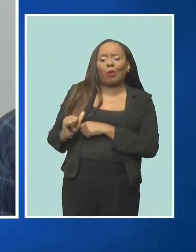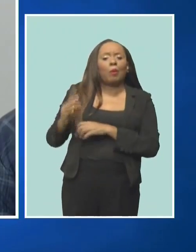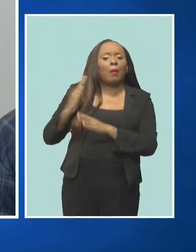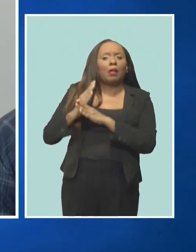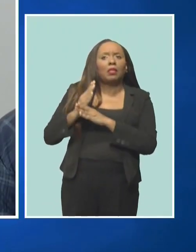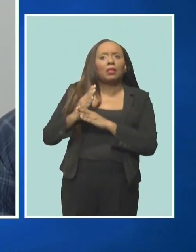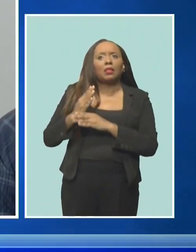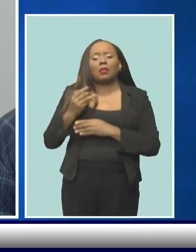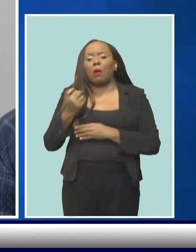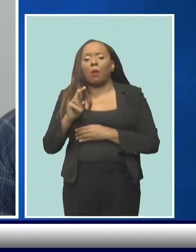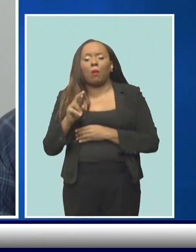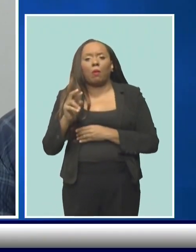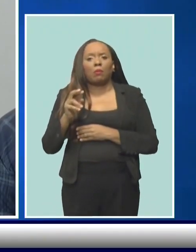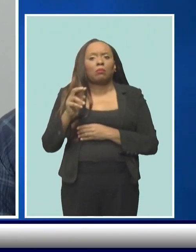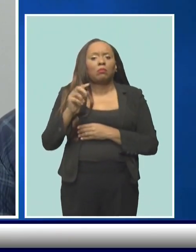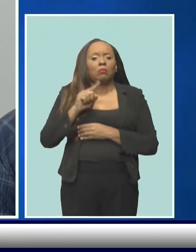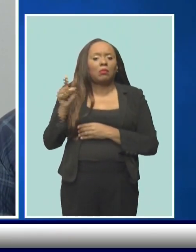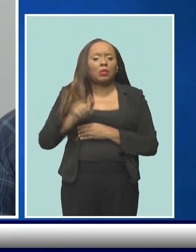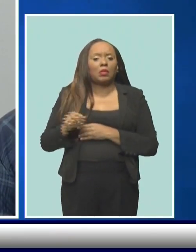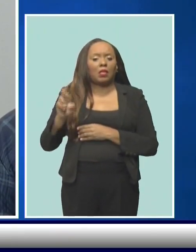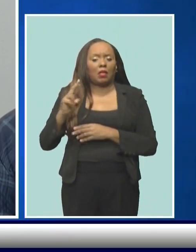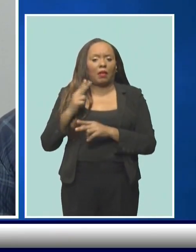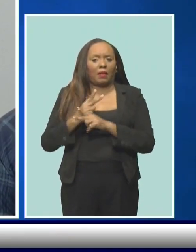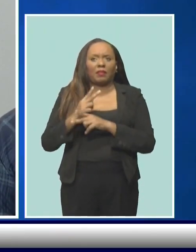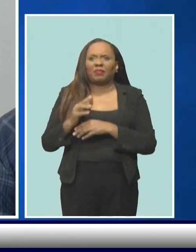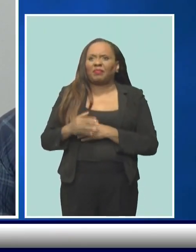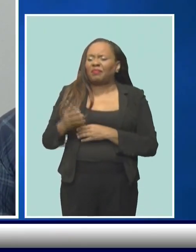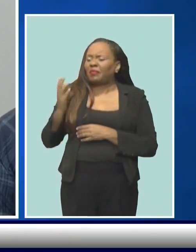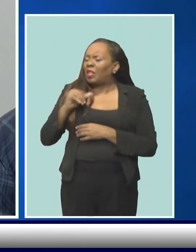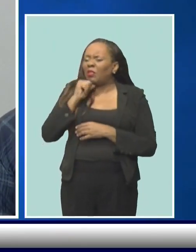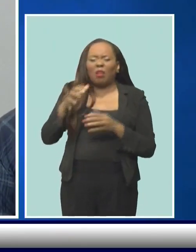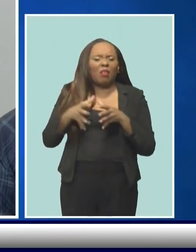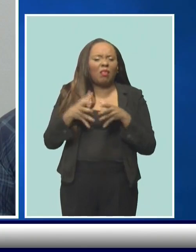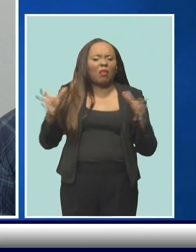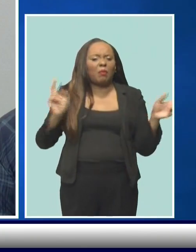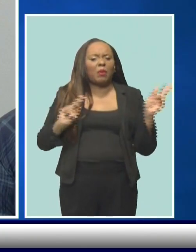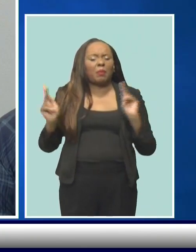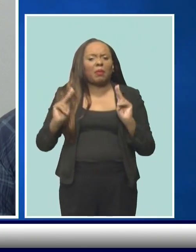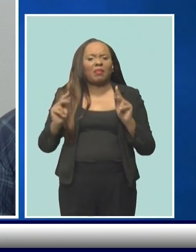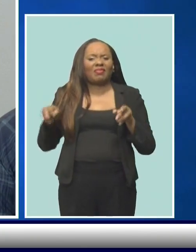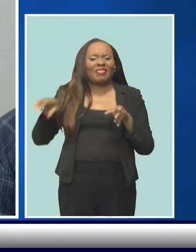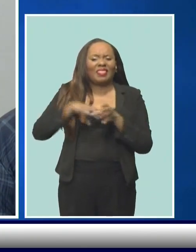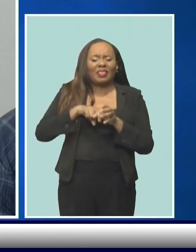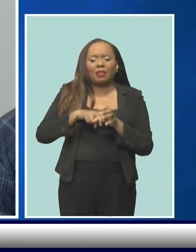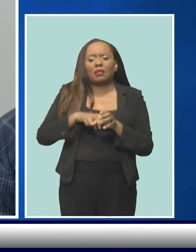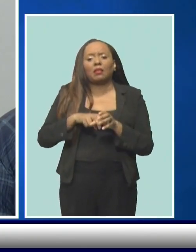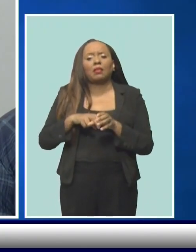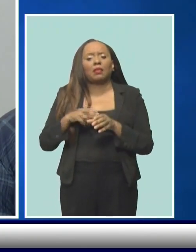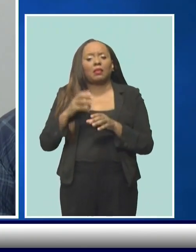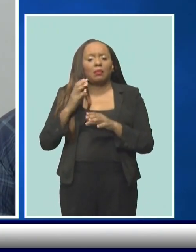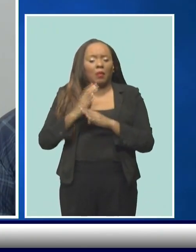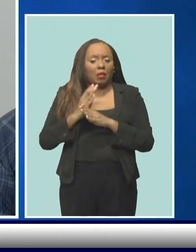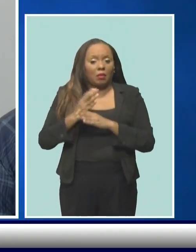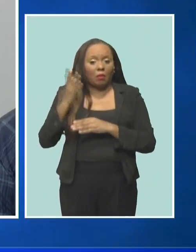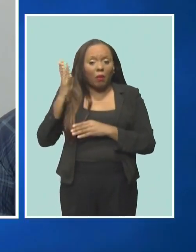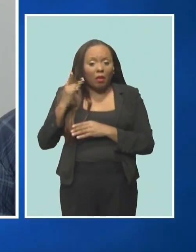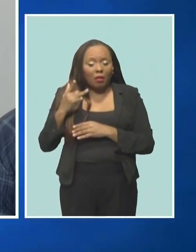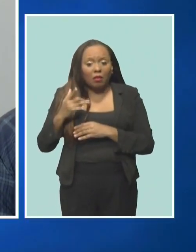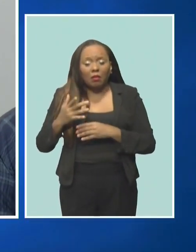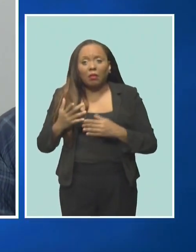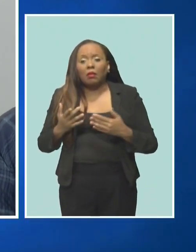a drop-off in the number of passengers traveling on our buses, and it worries us. And we know particularly why, because one,